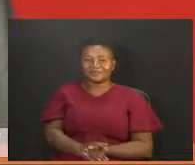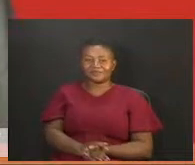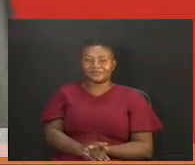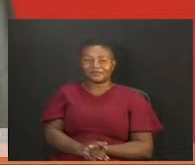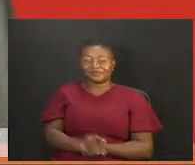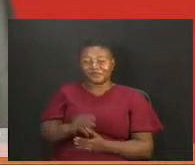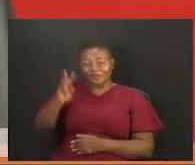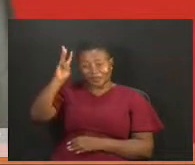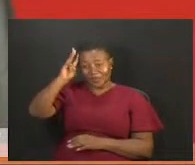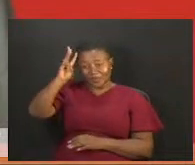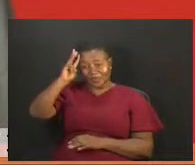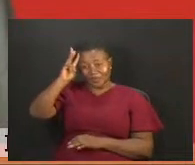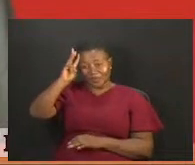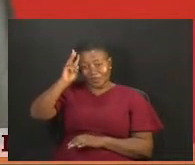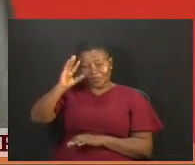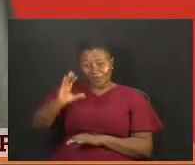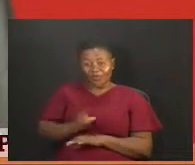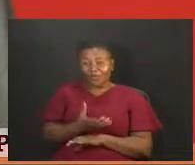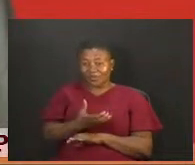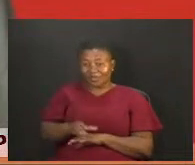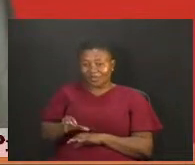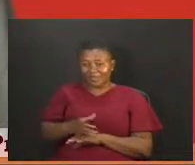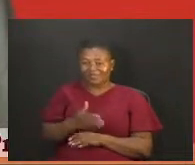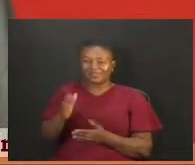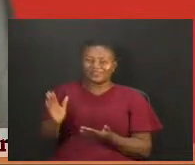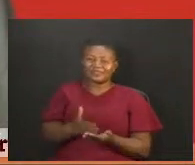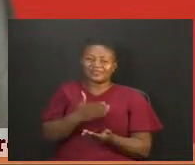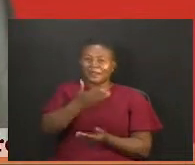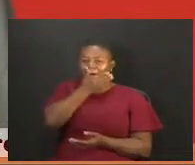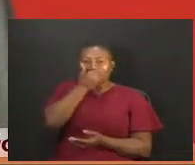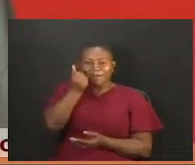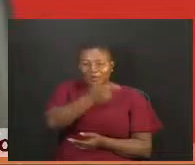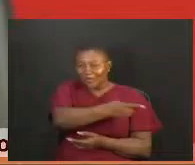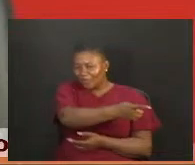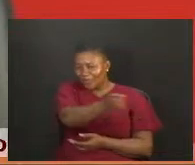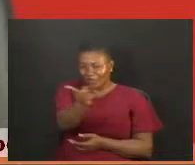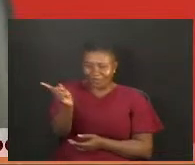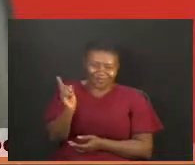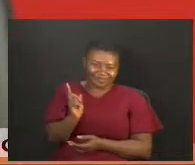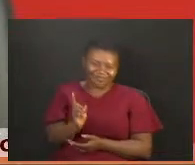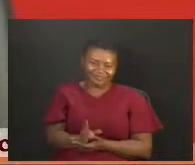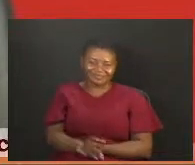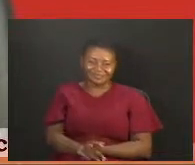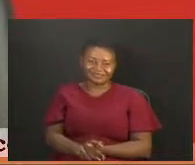The Winneba Choir sings better than you all.